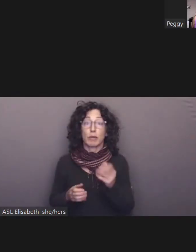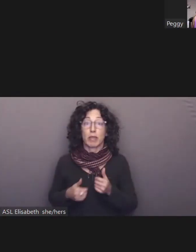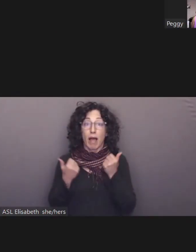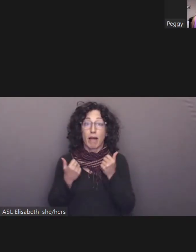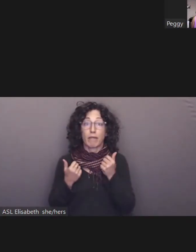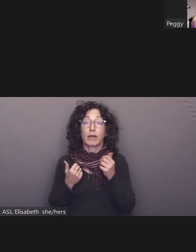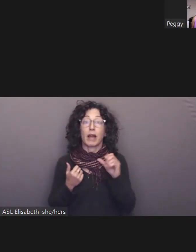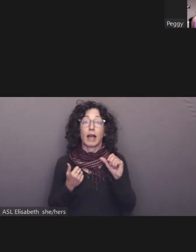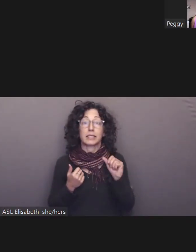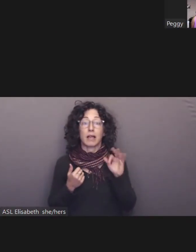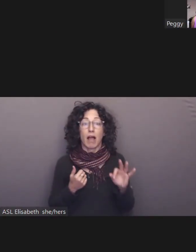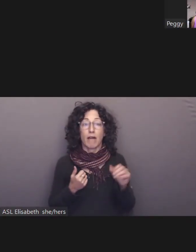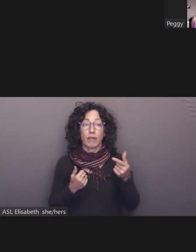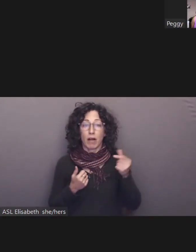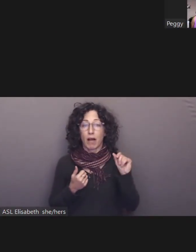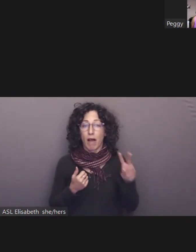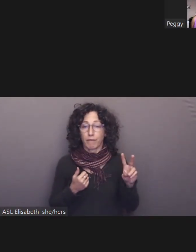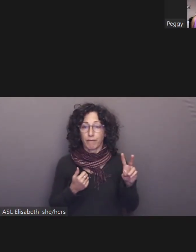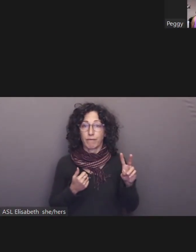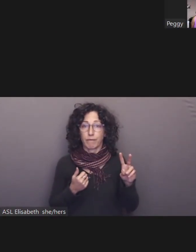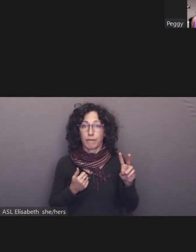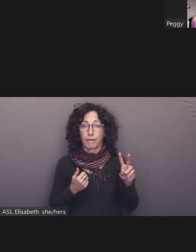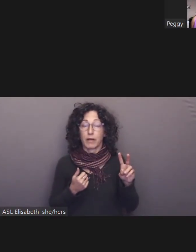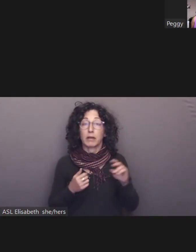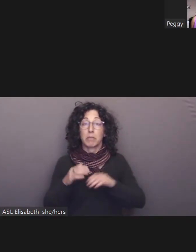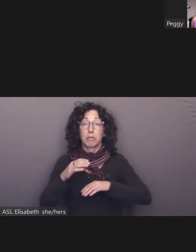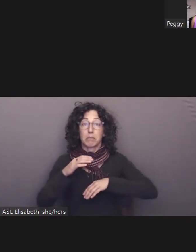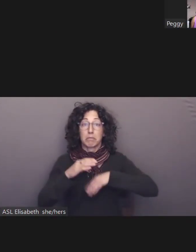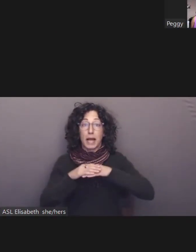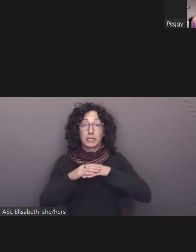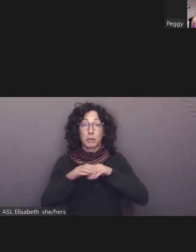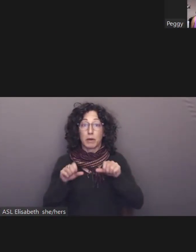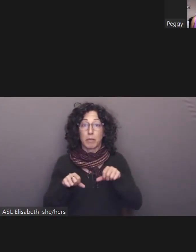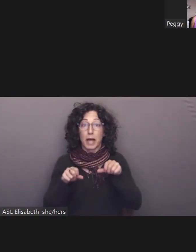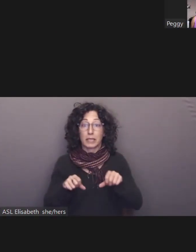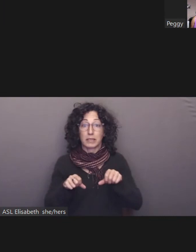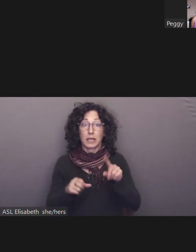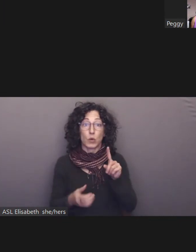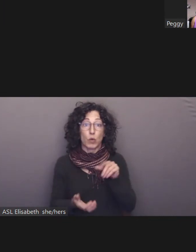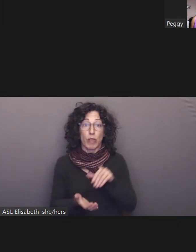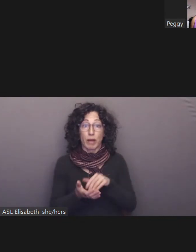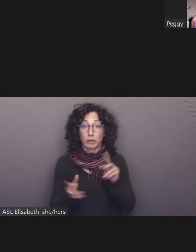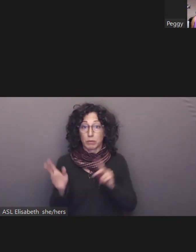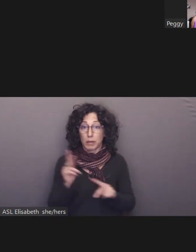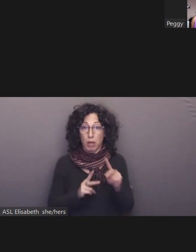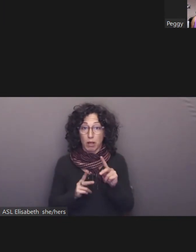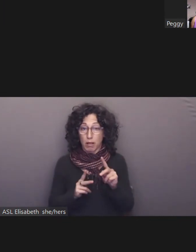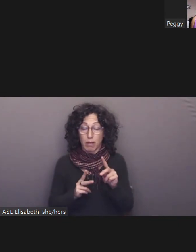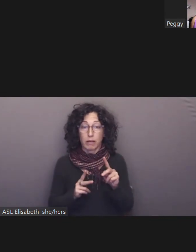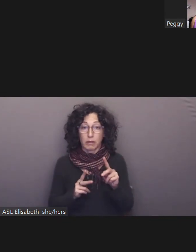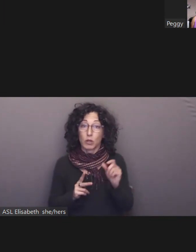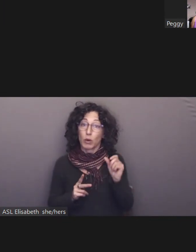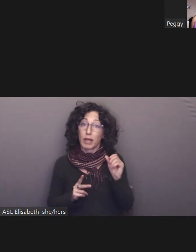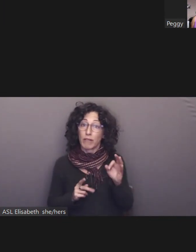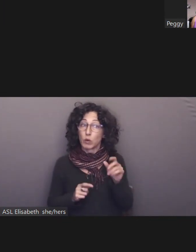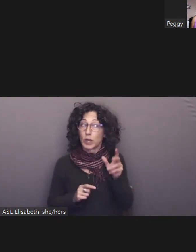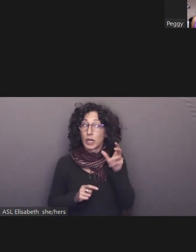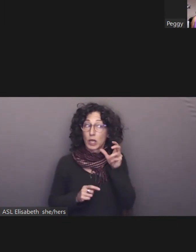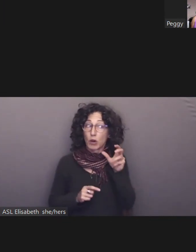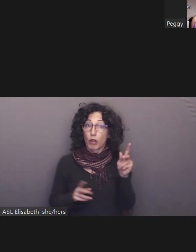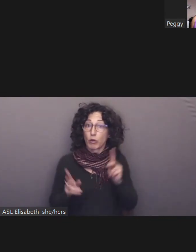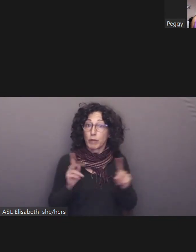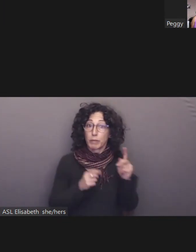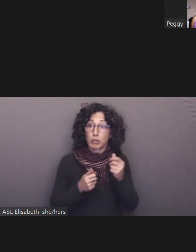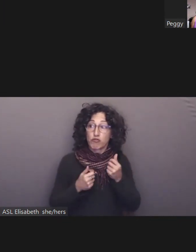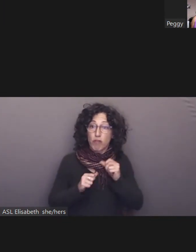YouTube channel. There is a maximum capacity in this meeting of 1,000 people. So if you hear of others trying to